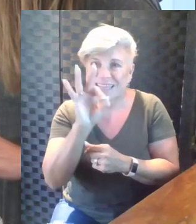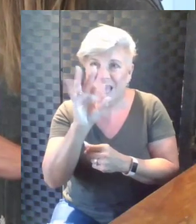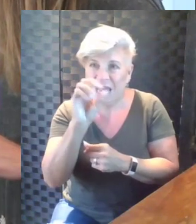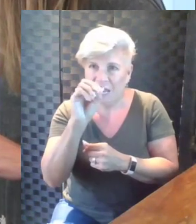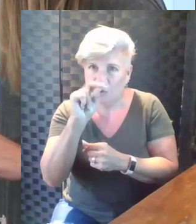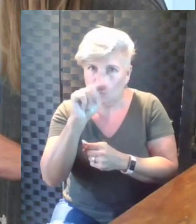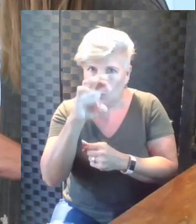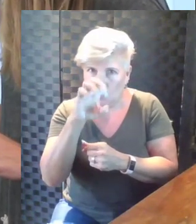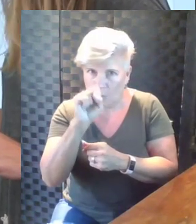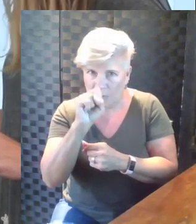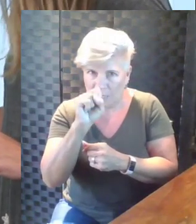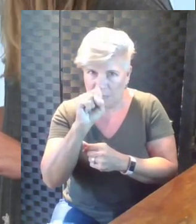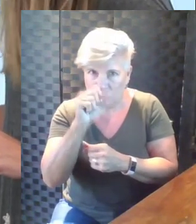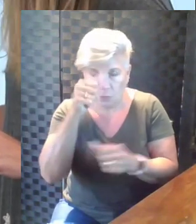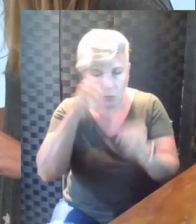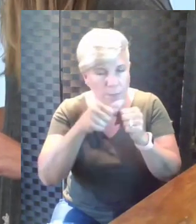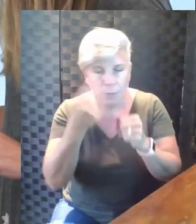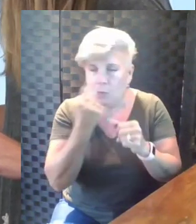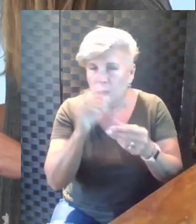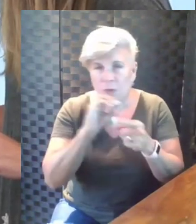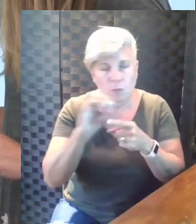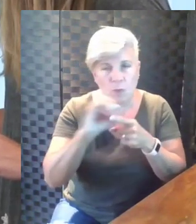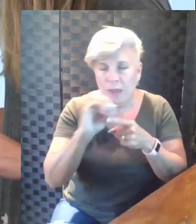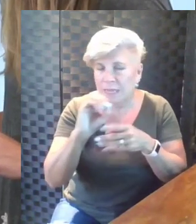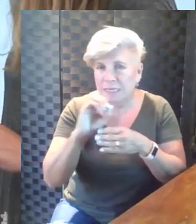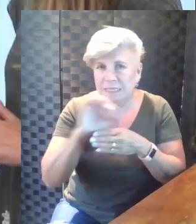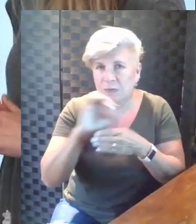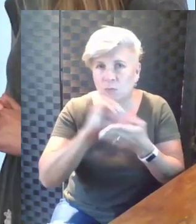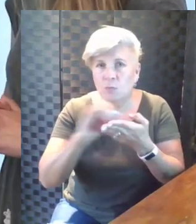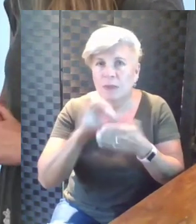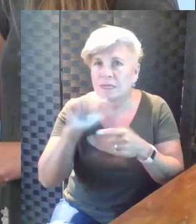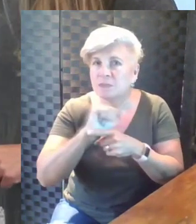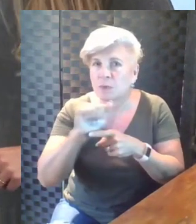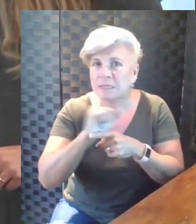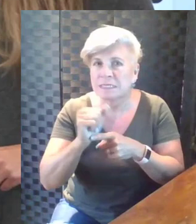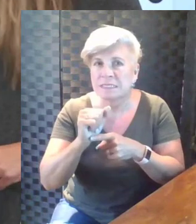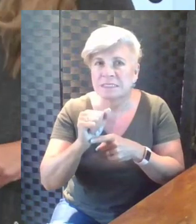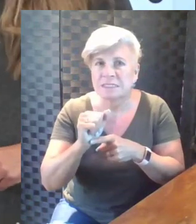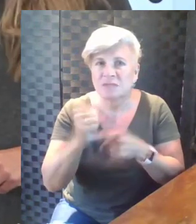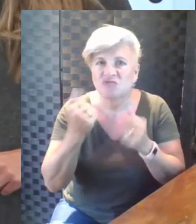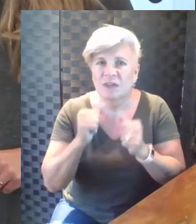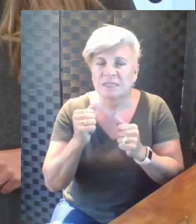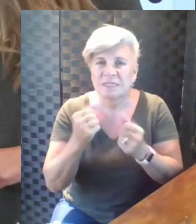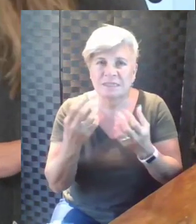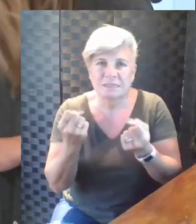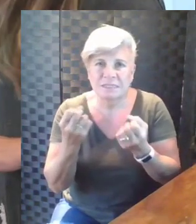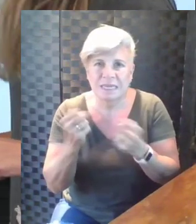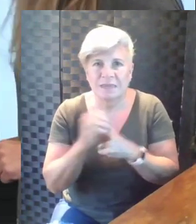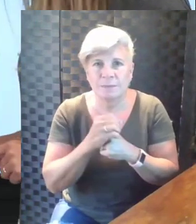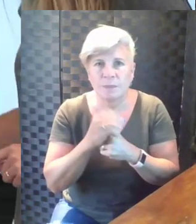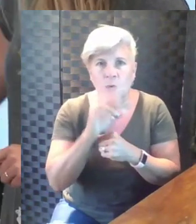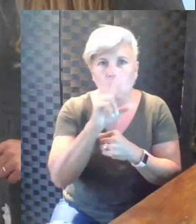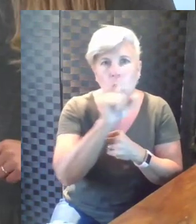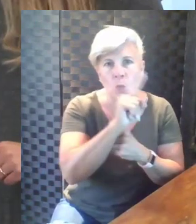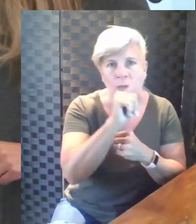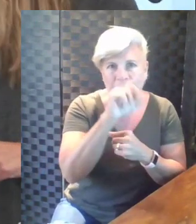9 ones. And remember, I'm just writing this as practice to say this out loud. So if I want to transfer my